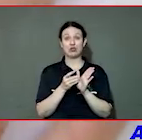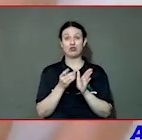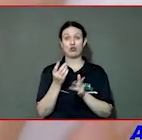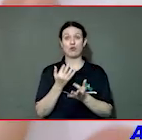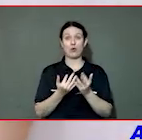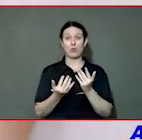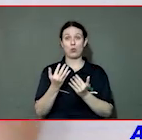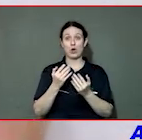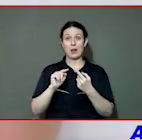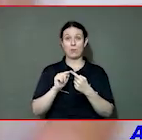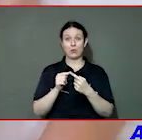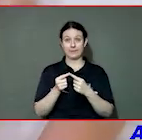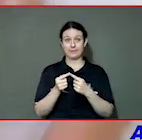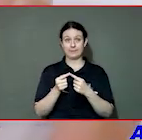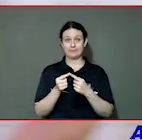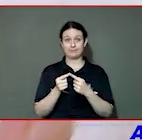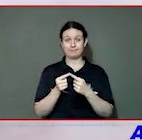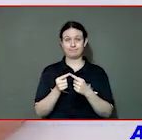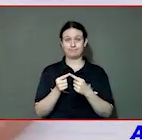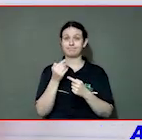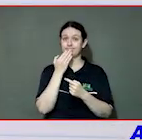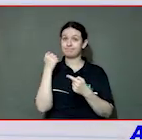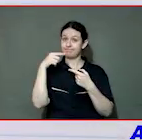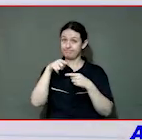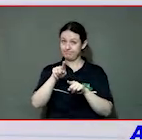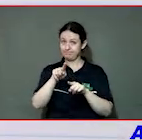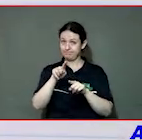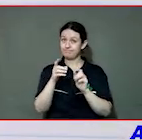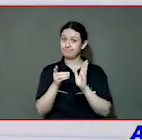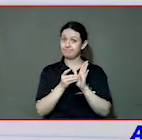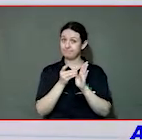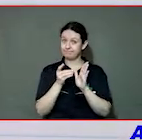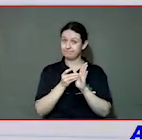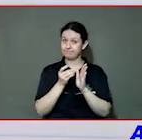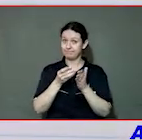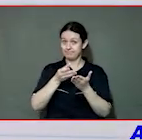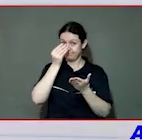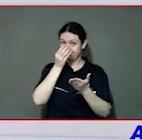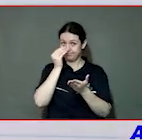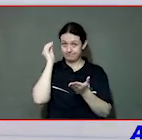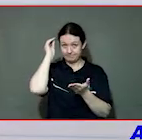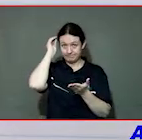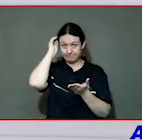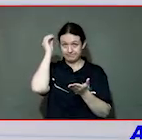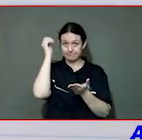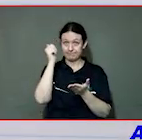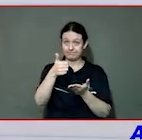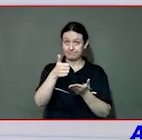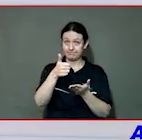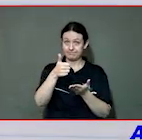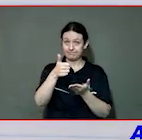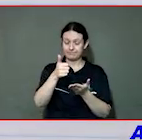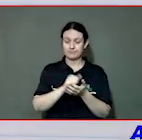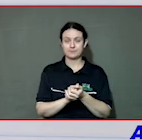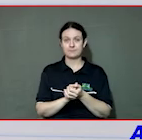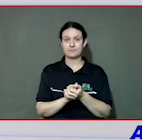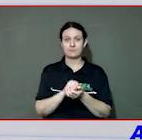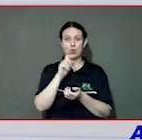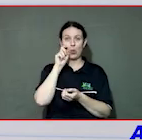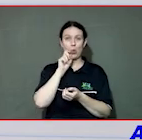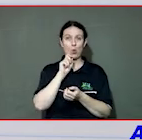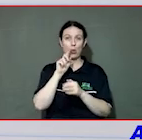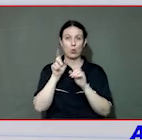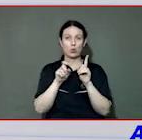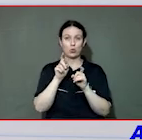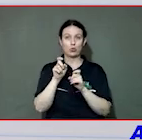point. So please know your definition on boiling point. You can look through all the questions.